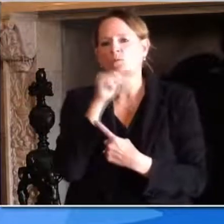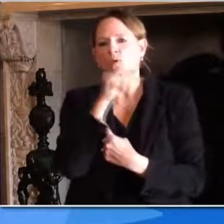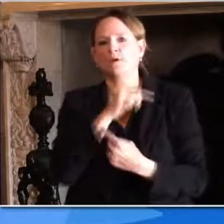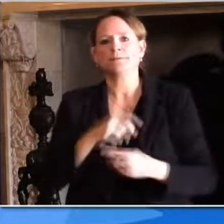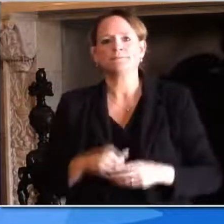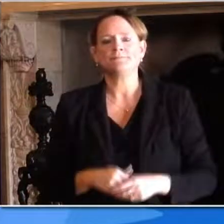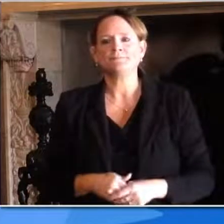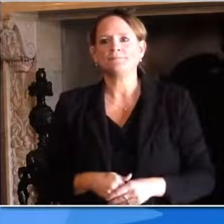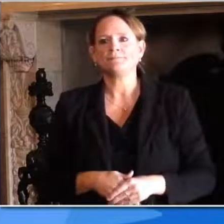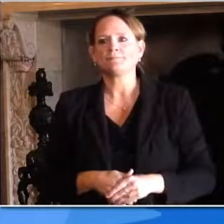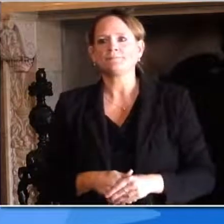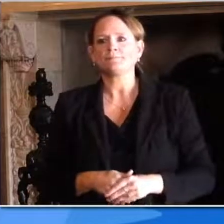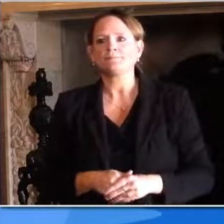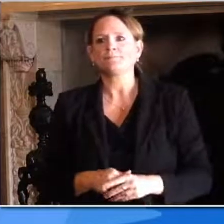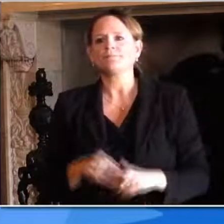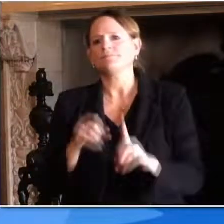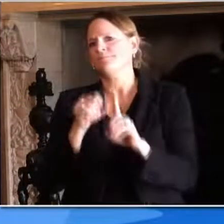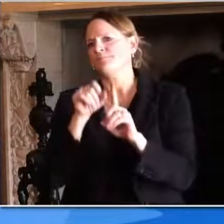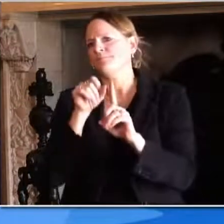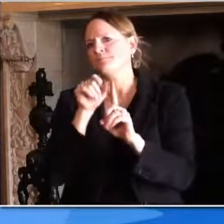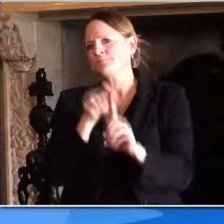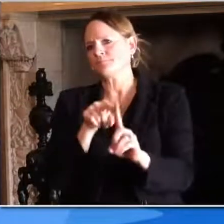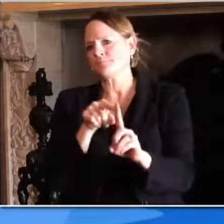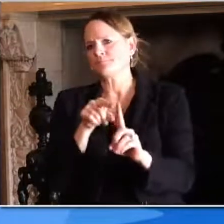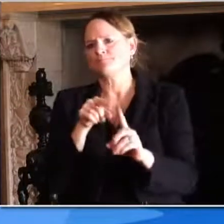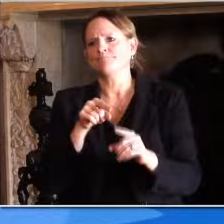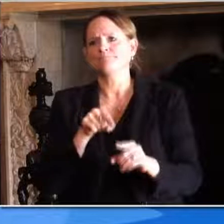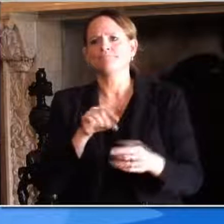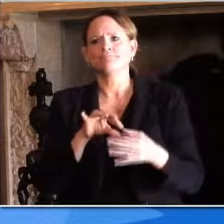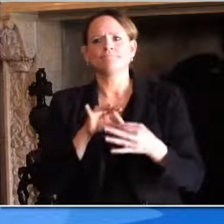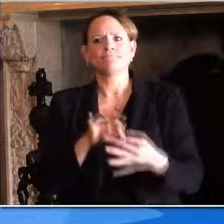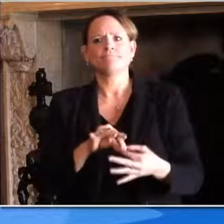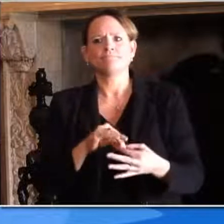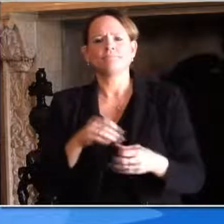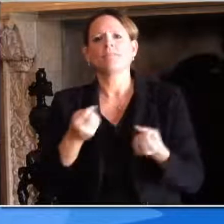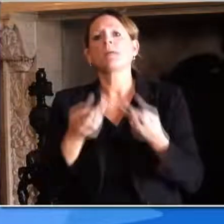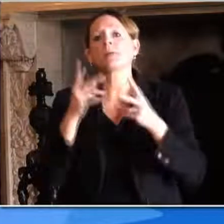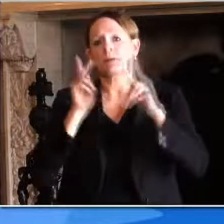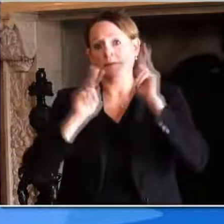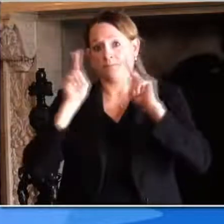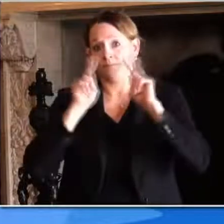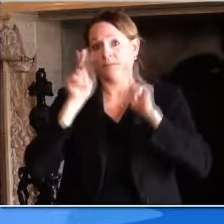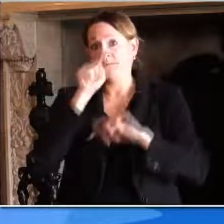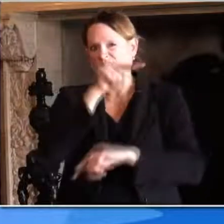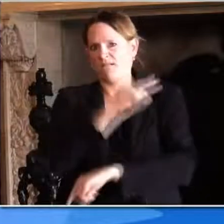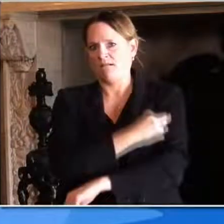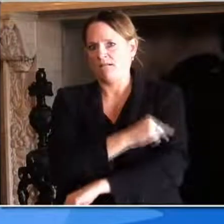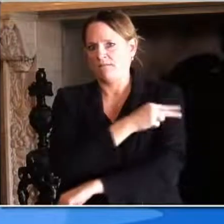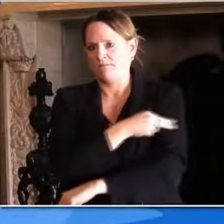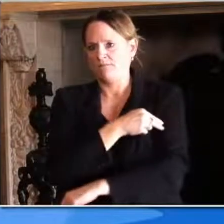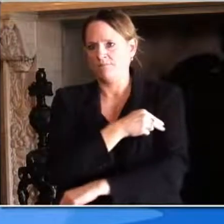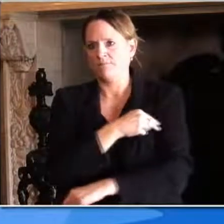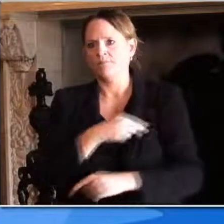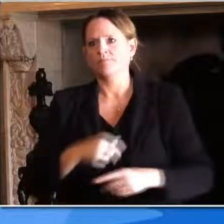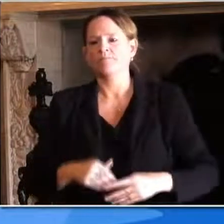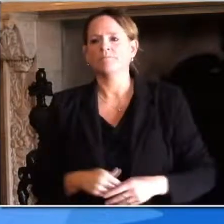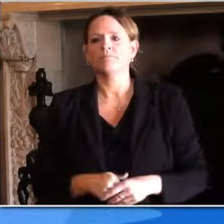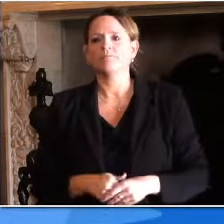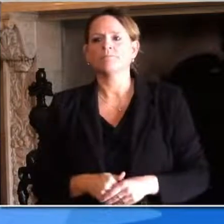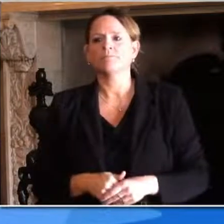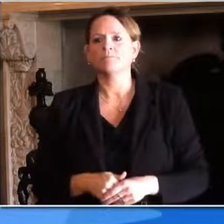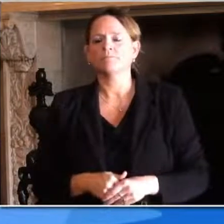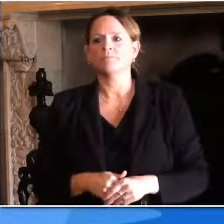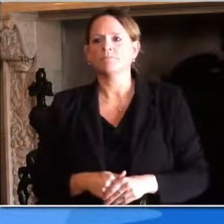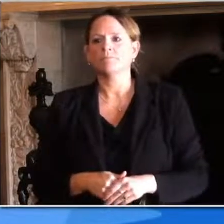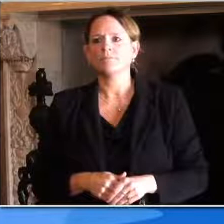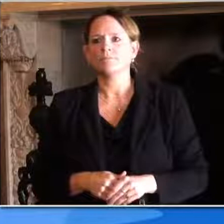Question about the number of active hospitalizations. We're over a week into an issue with at the Department of Health Services reporting a bouncing